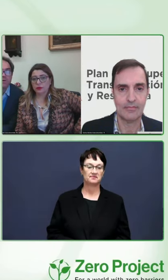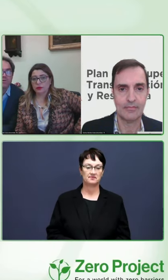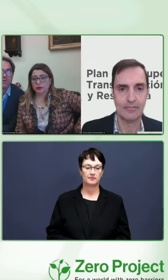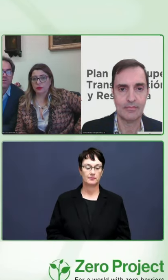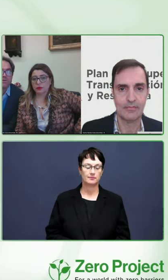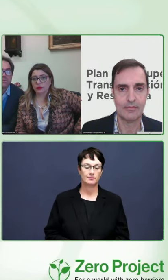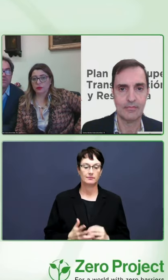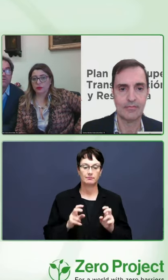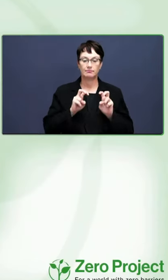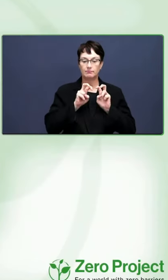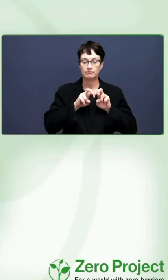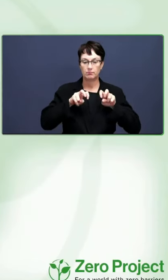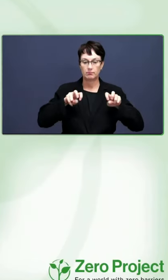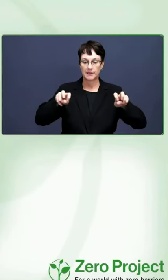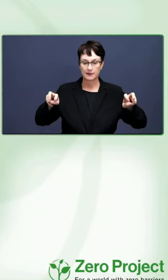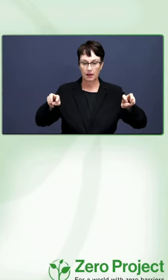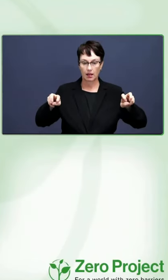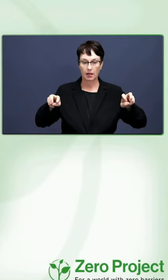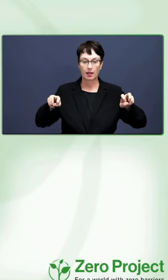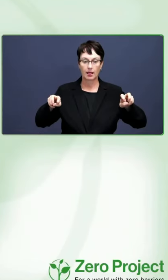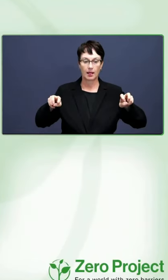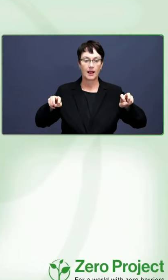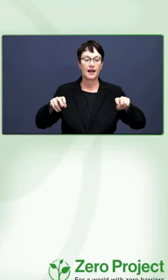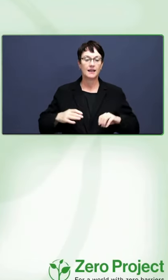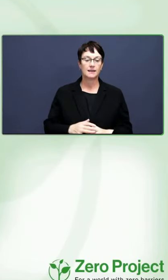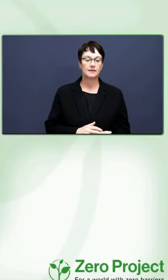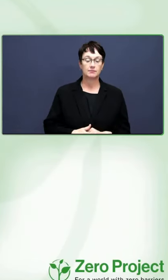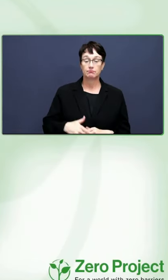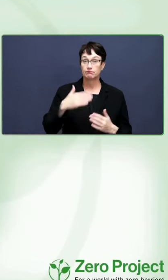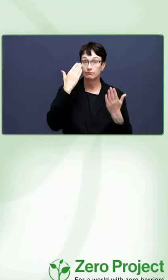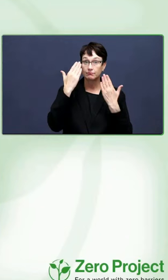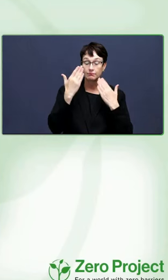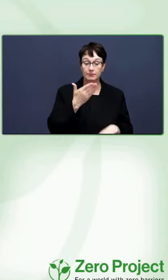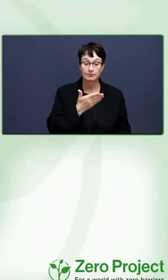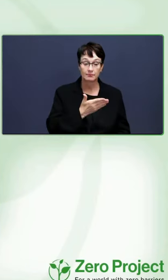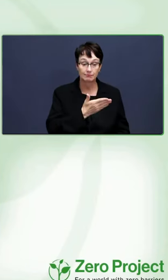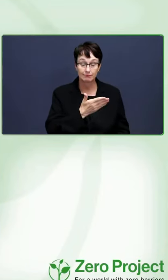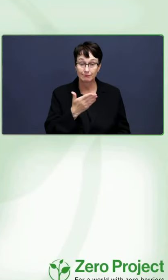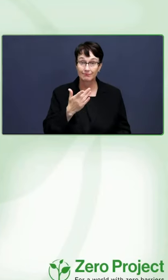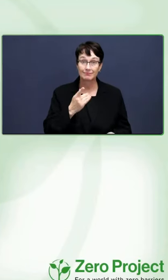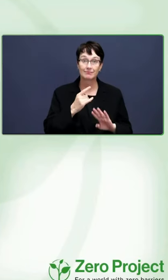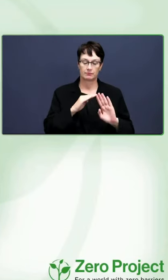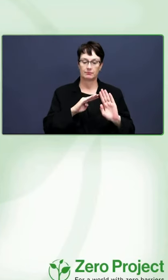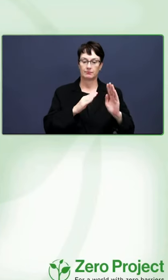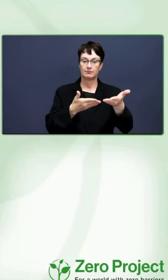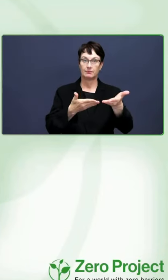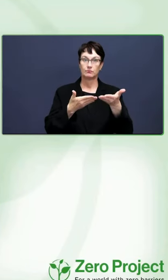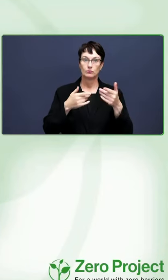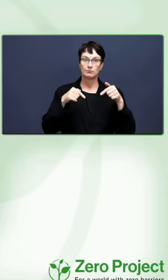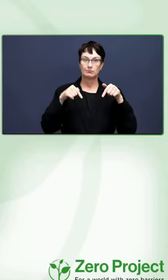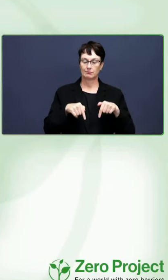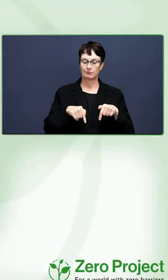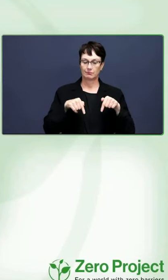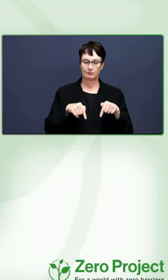Good afternoon, and welcome to the Zero Project Policy Forum.